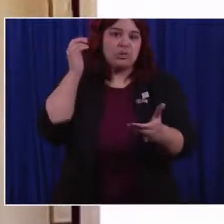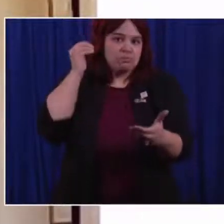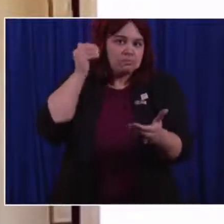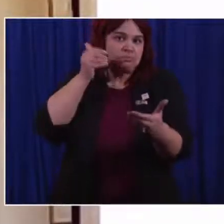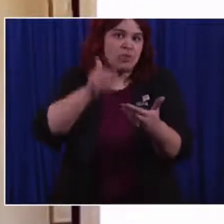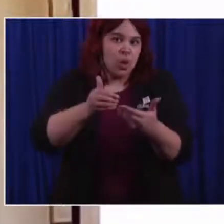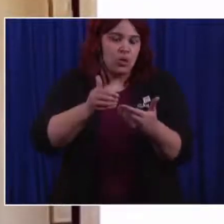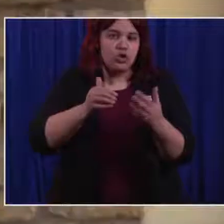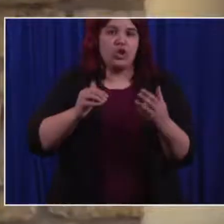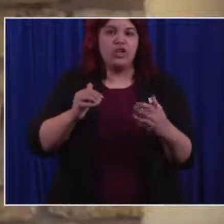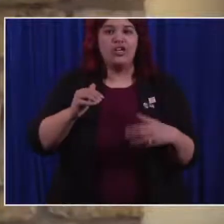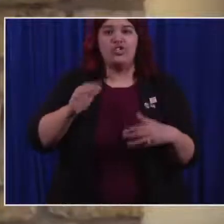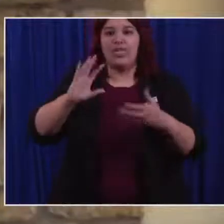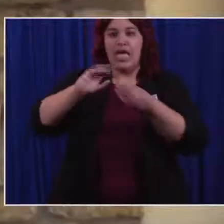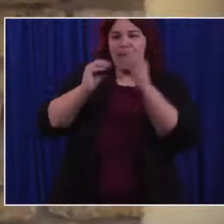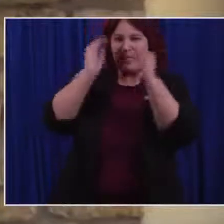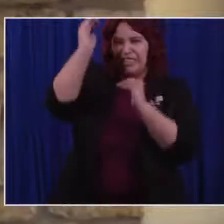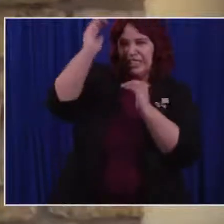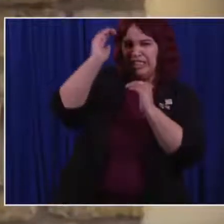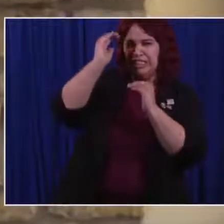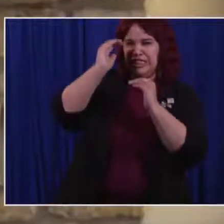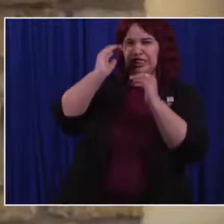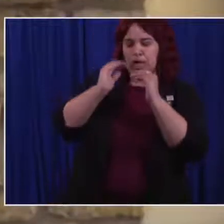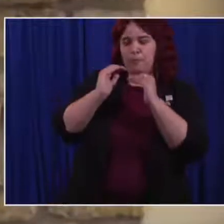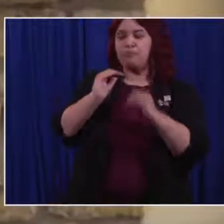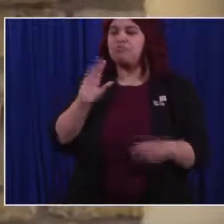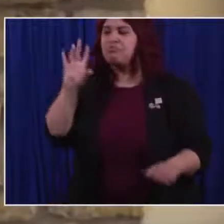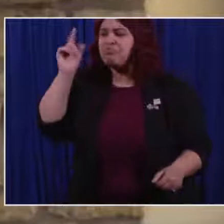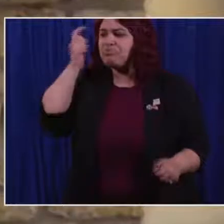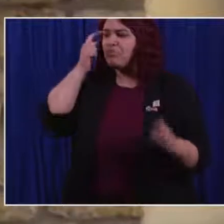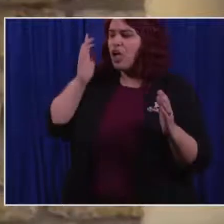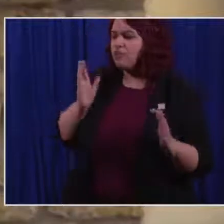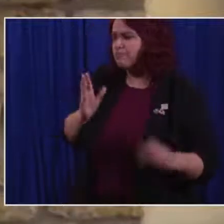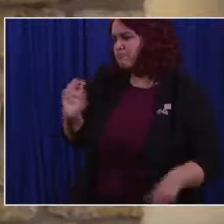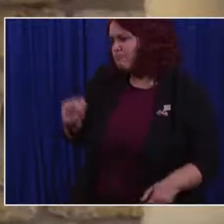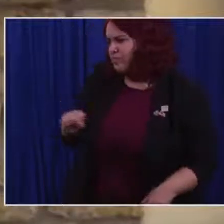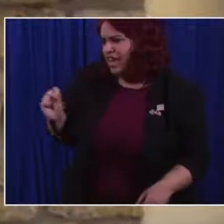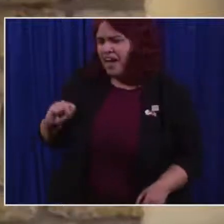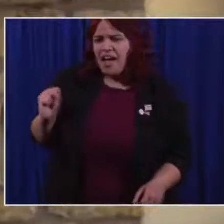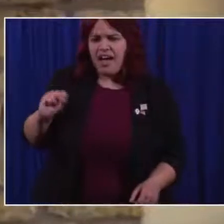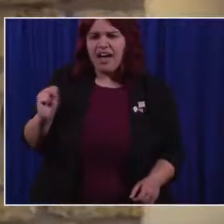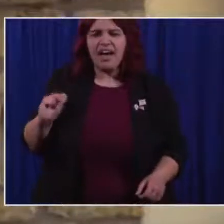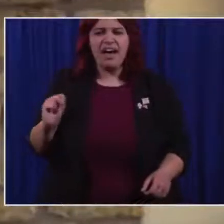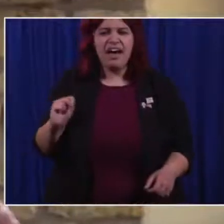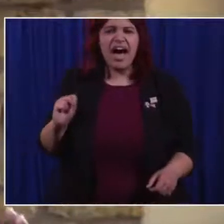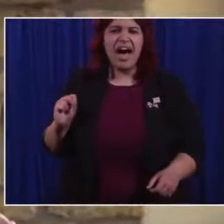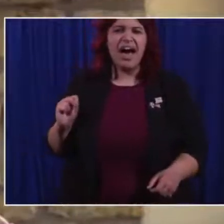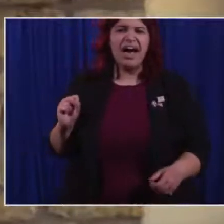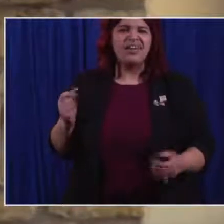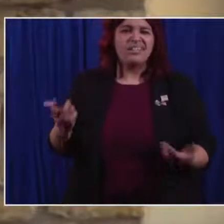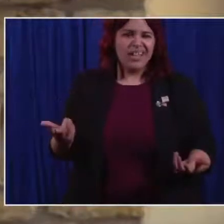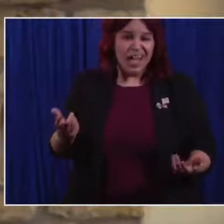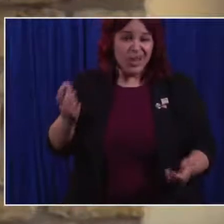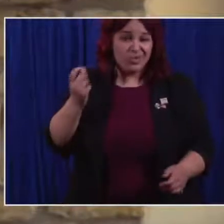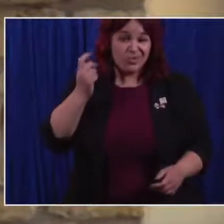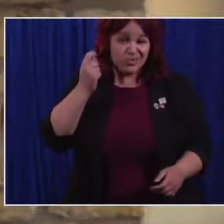if I could just add one more thing, Jim, I would think for a local health department to go be outside